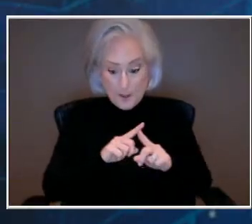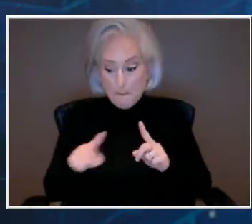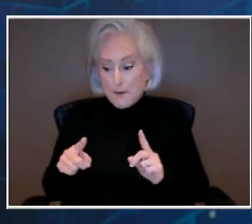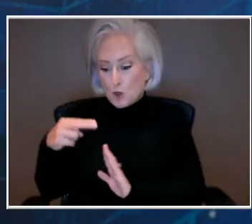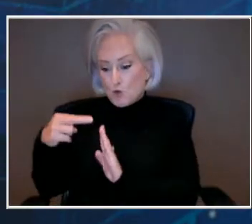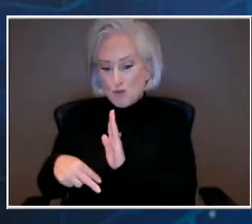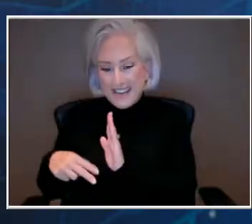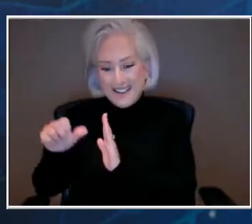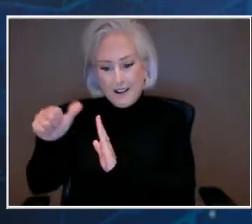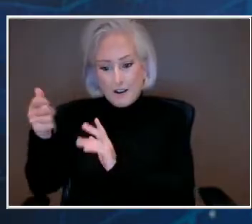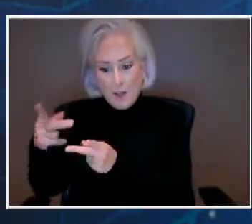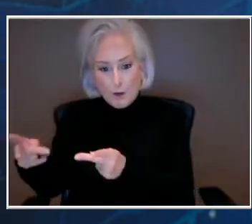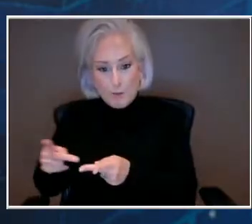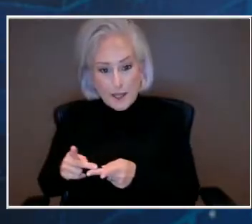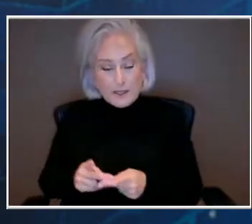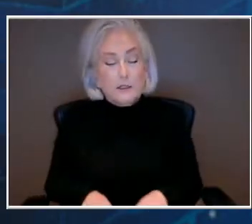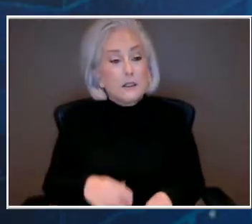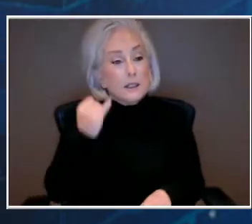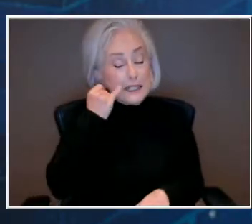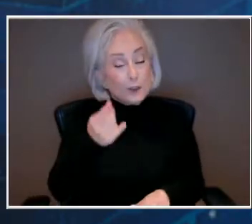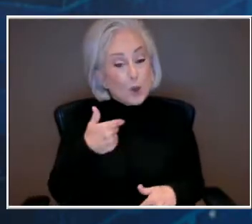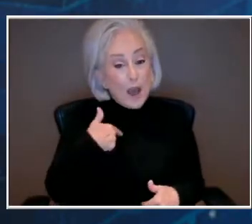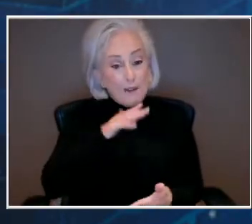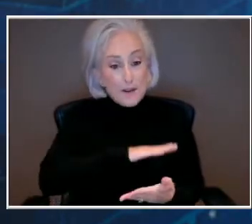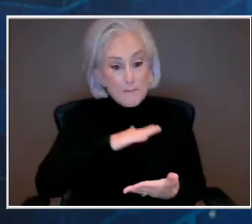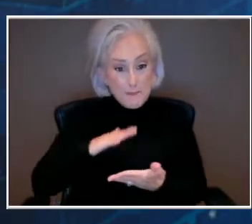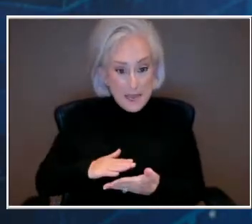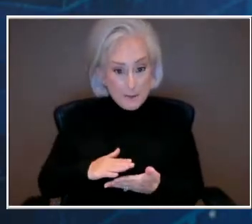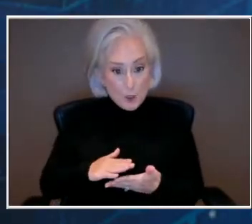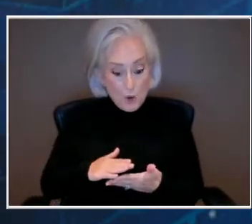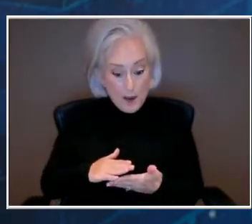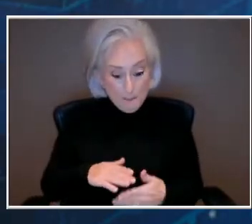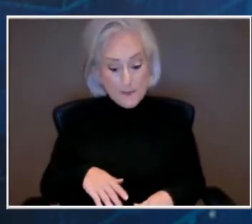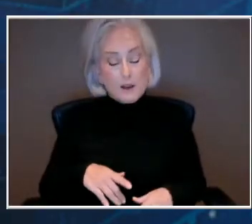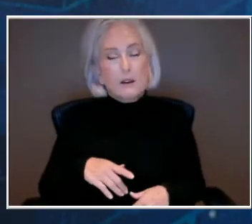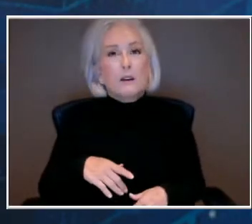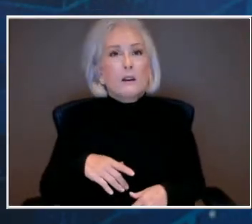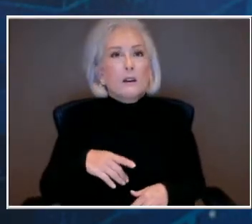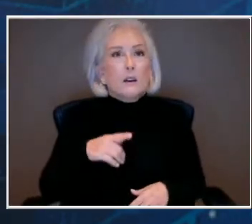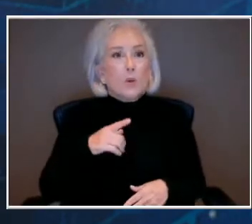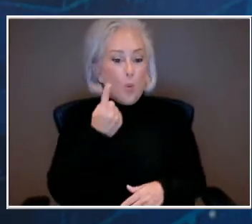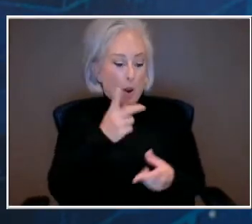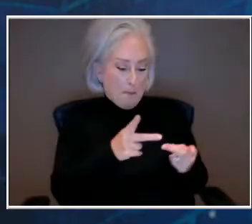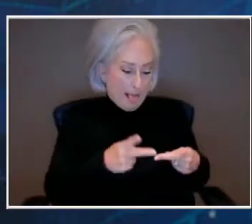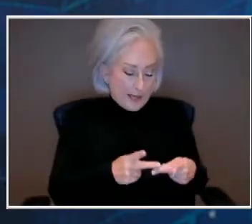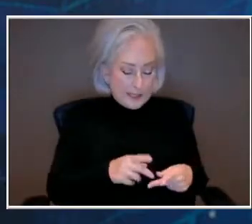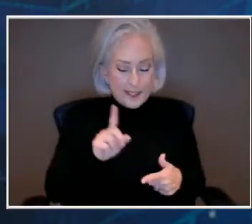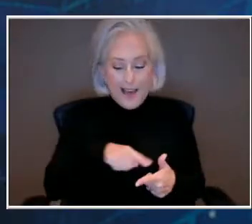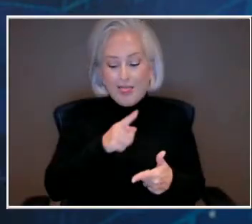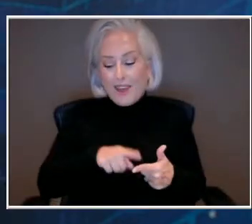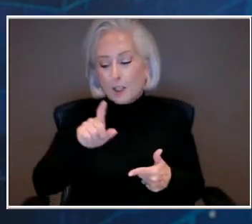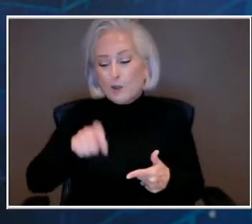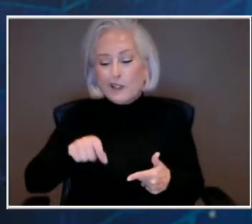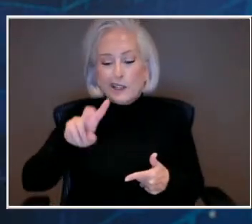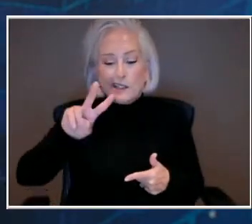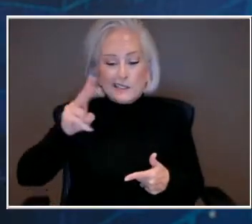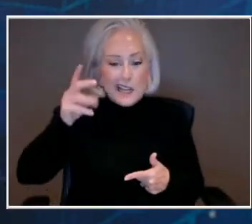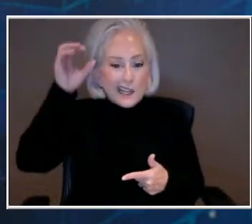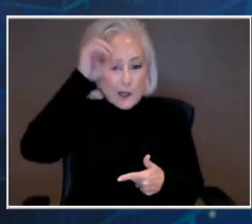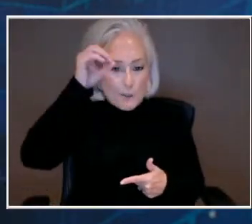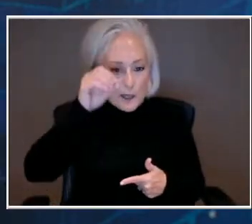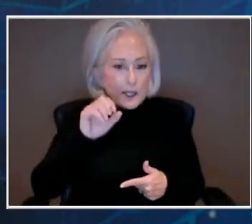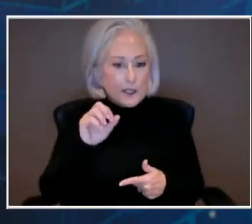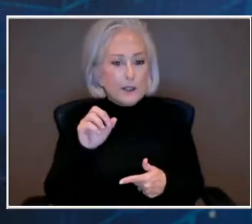mammogram at one location and you decide to come for a second opinion or for your next mammogram at a facility like KU, you